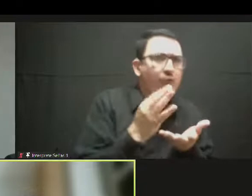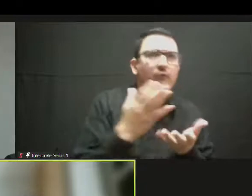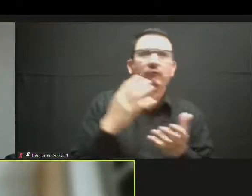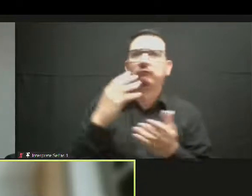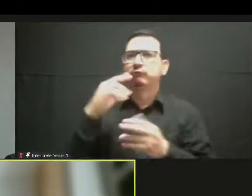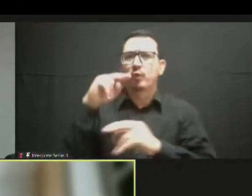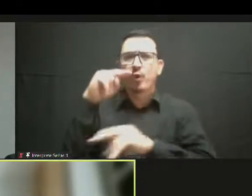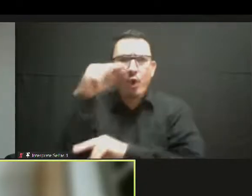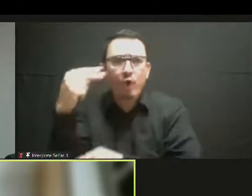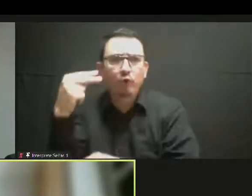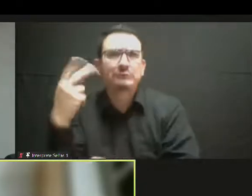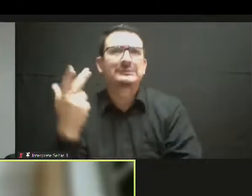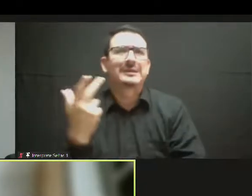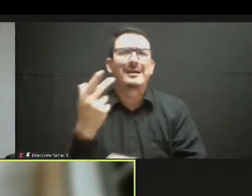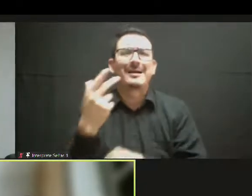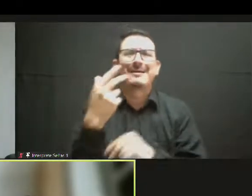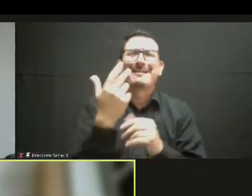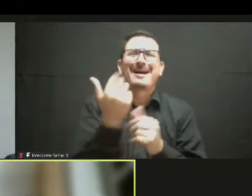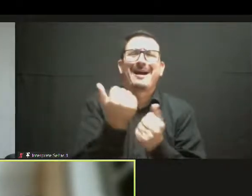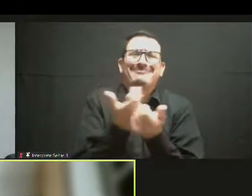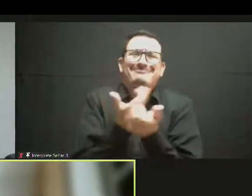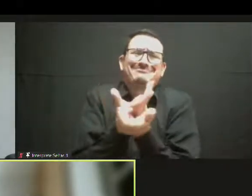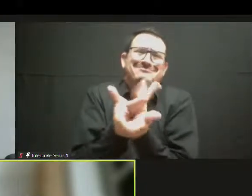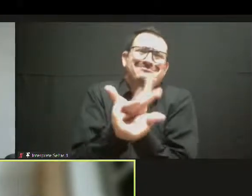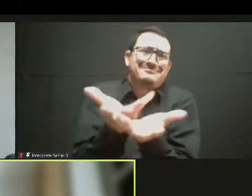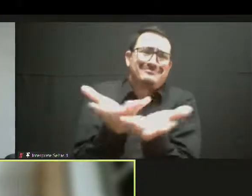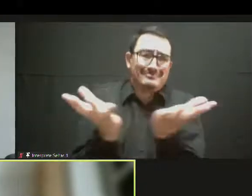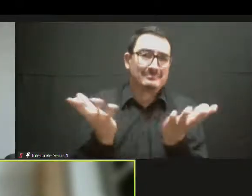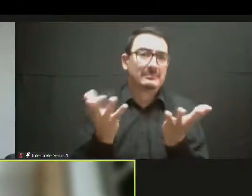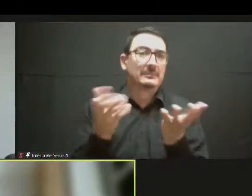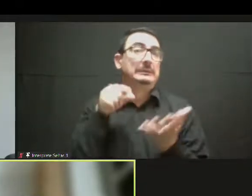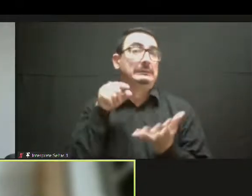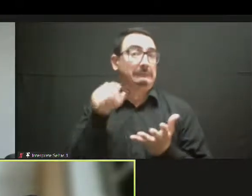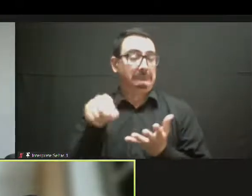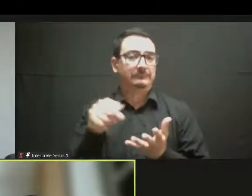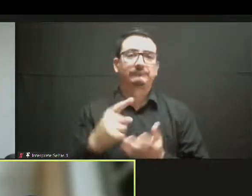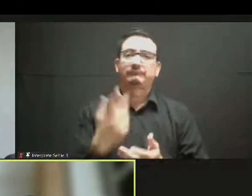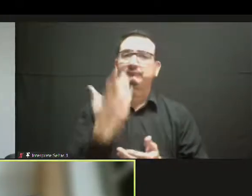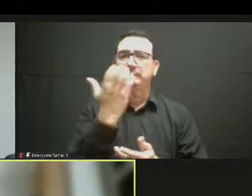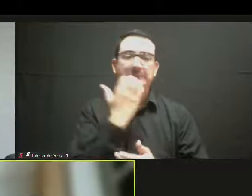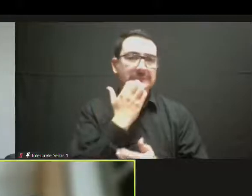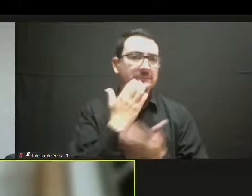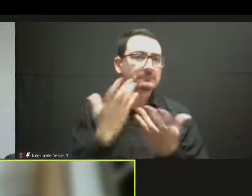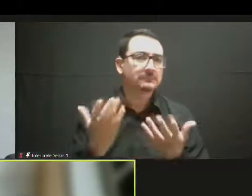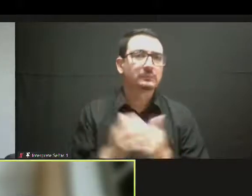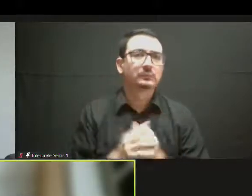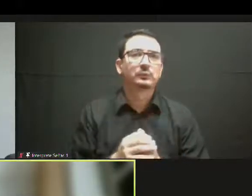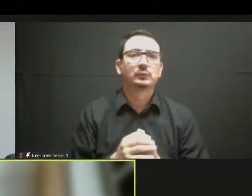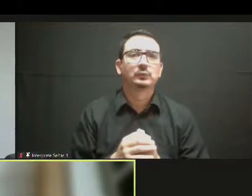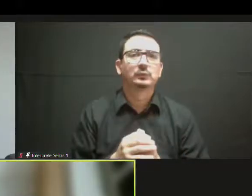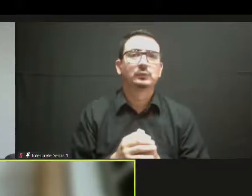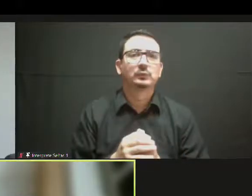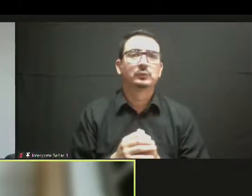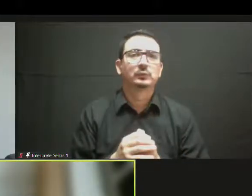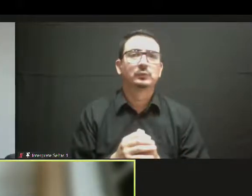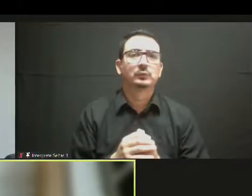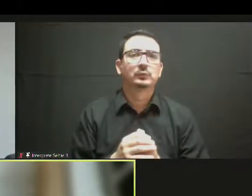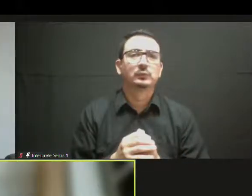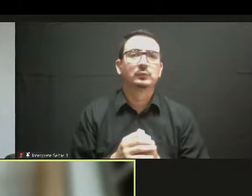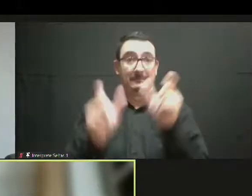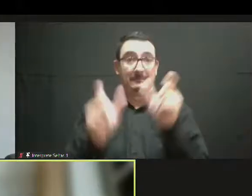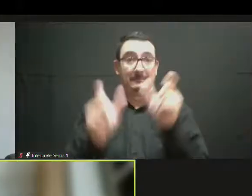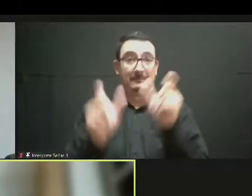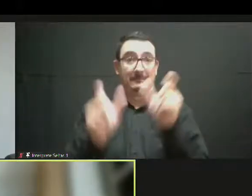the Indian case, for instance. If you're talking of, say, 4 million people being employed directly in the industry, some 10 million people are being